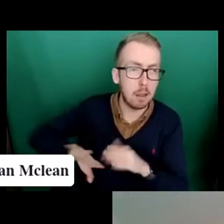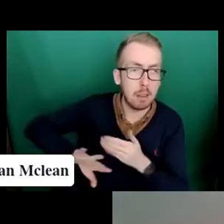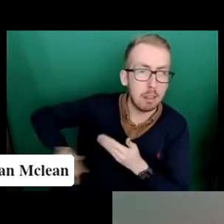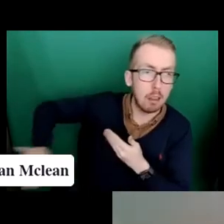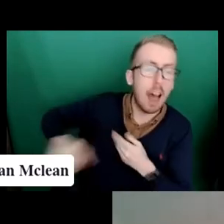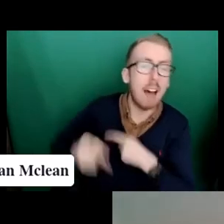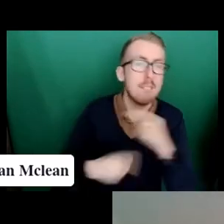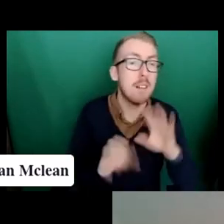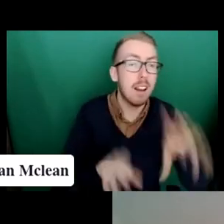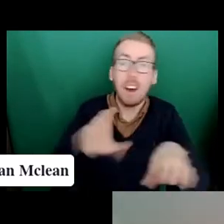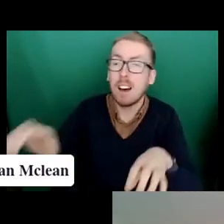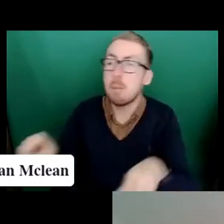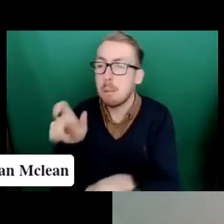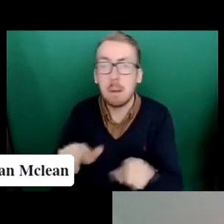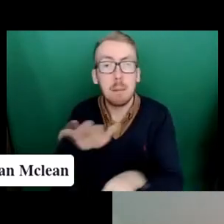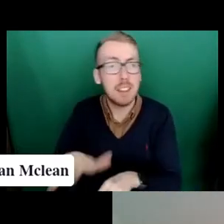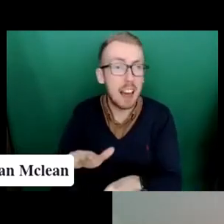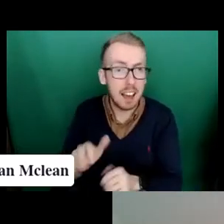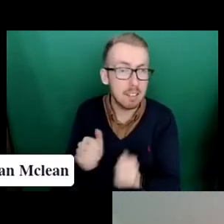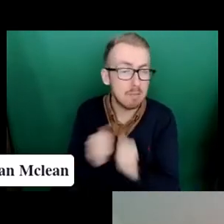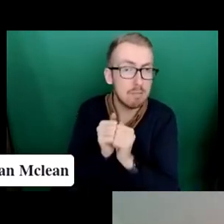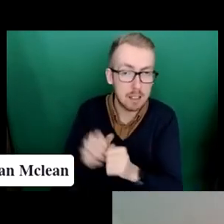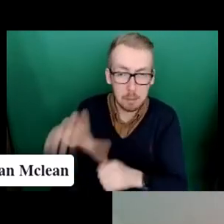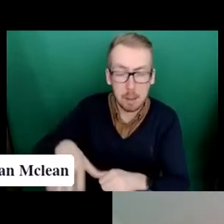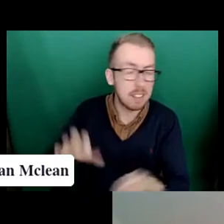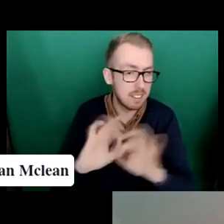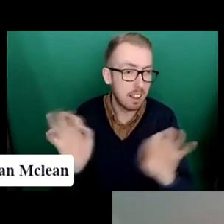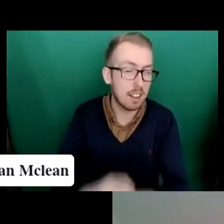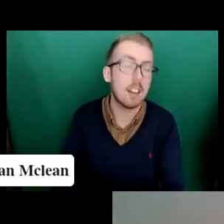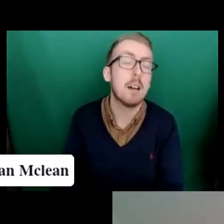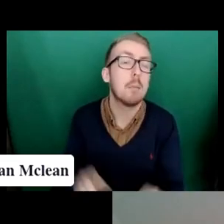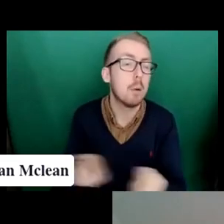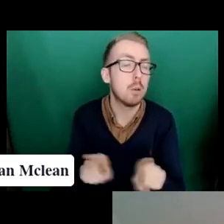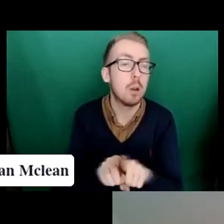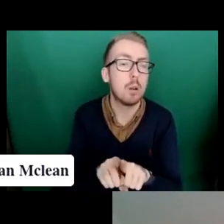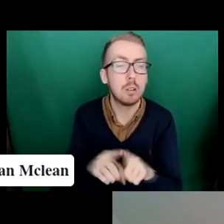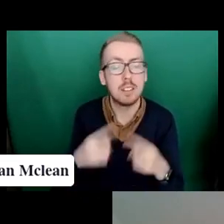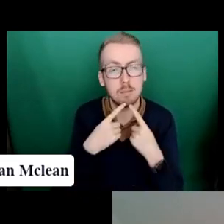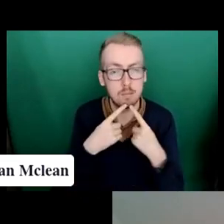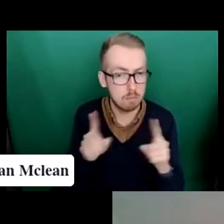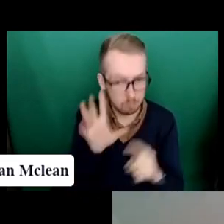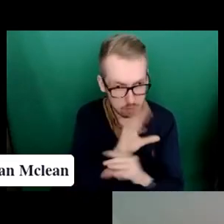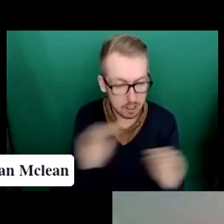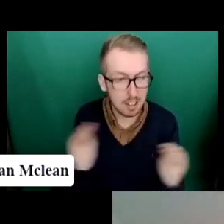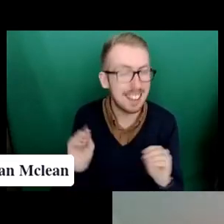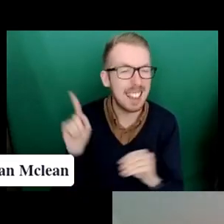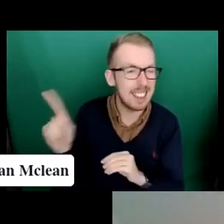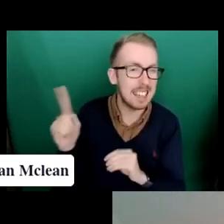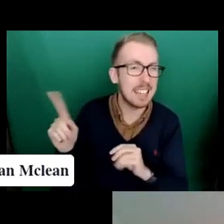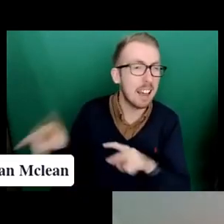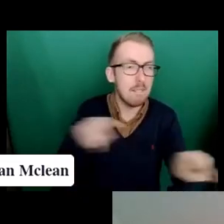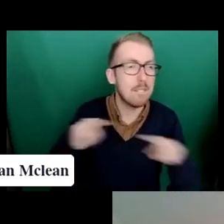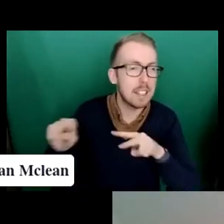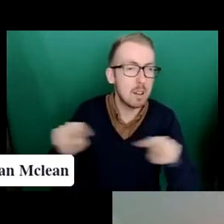and no soul in it. So that's really good. Just to tell you that we'll be sharing all the